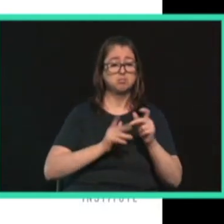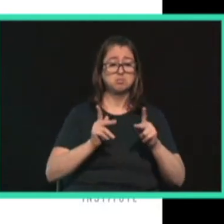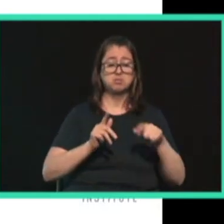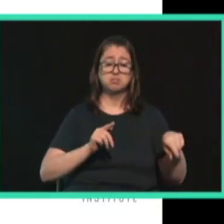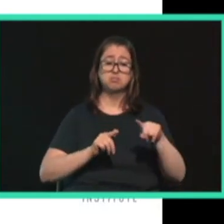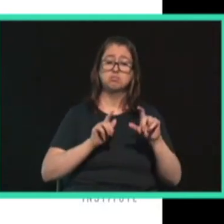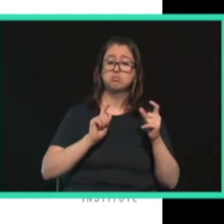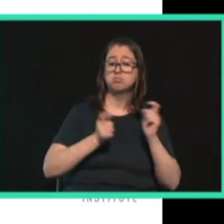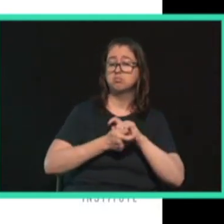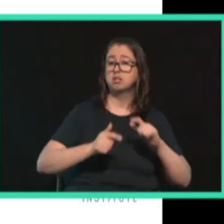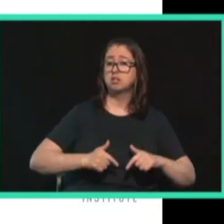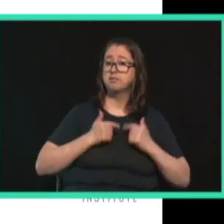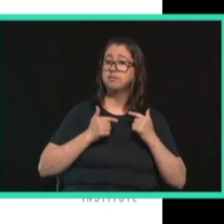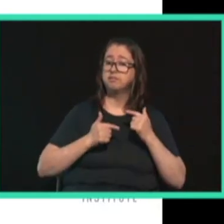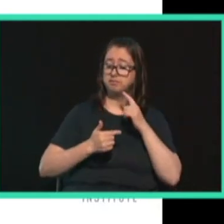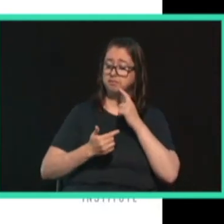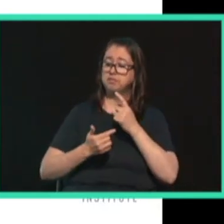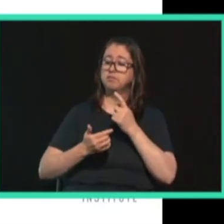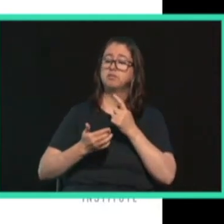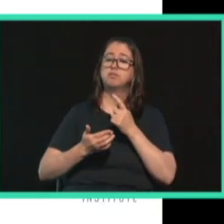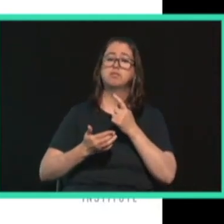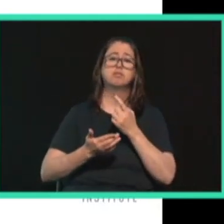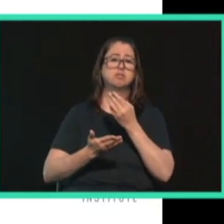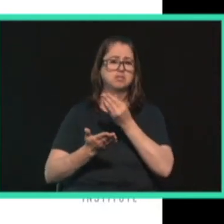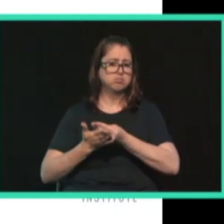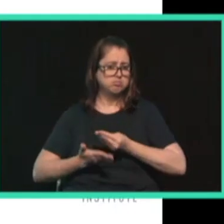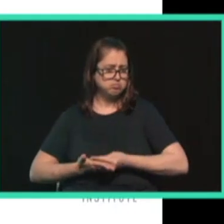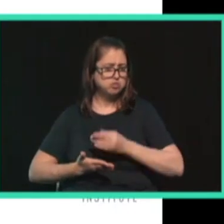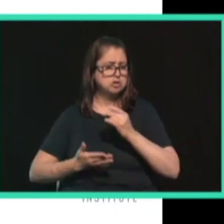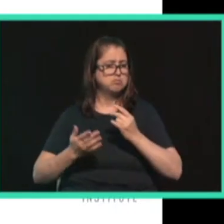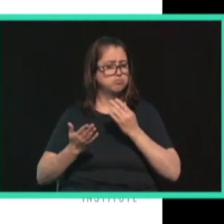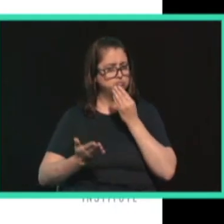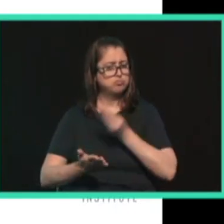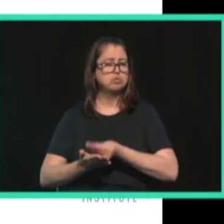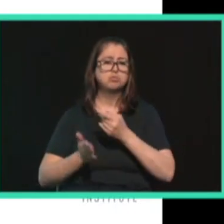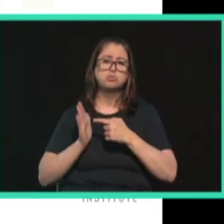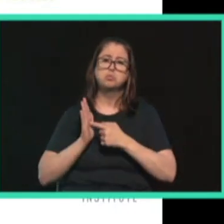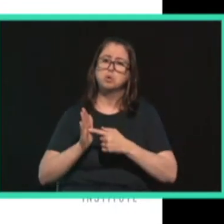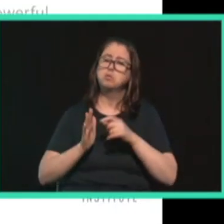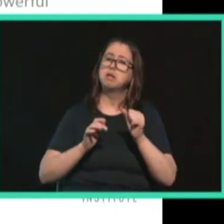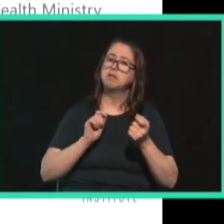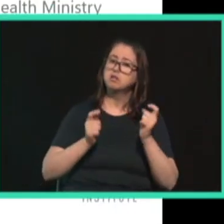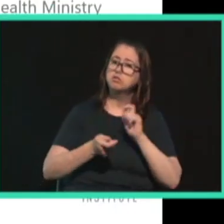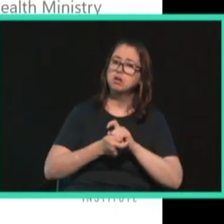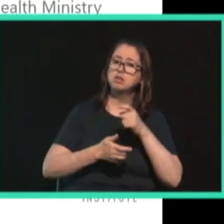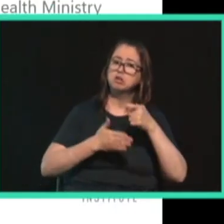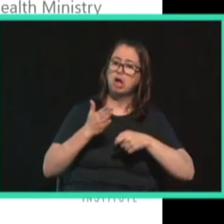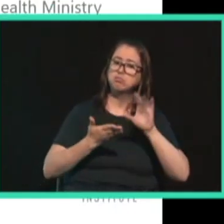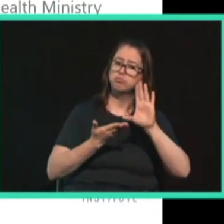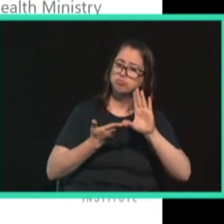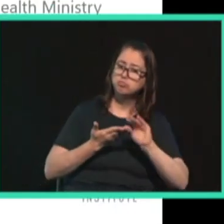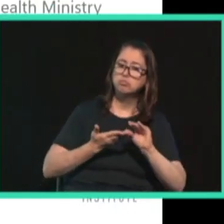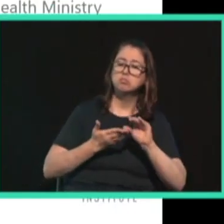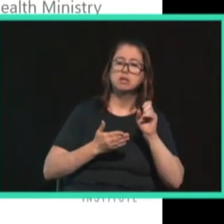It's evidence-based. It can lower costs for individuals and also for organisations.